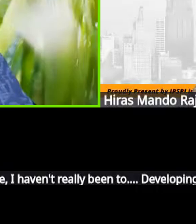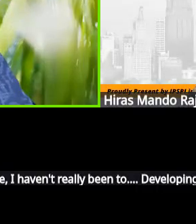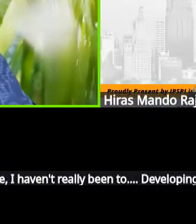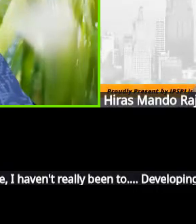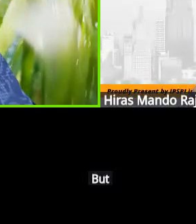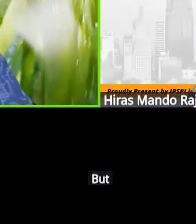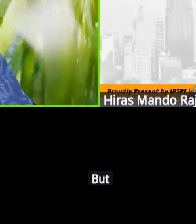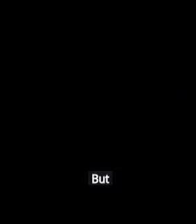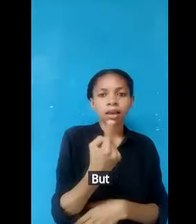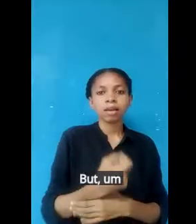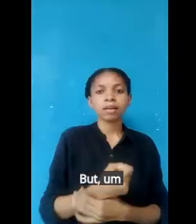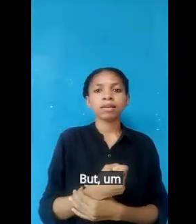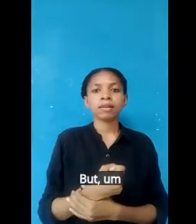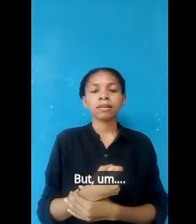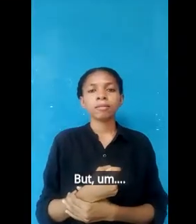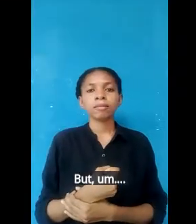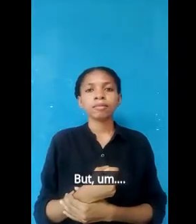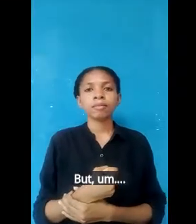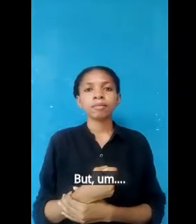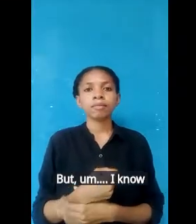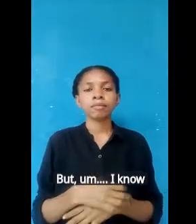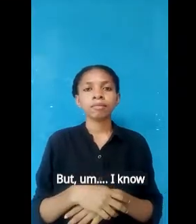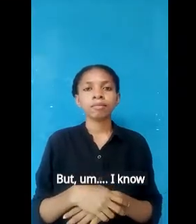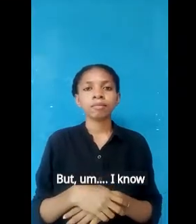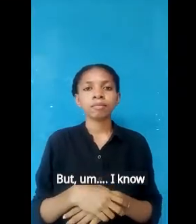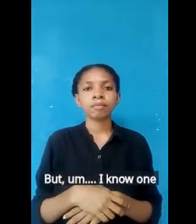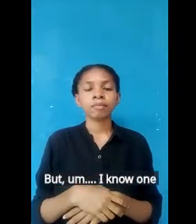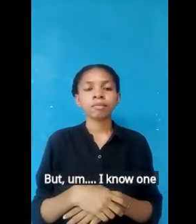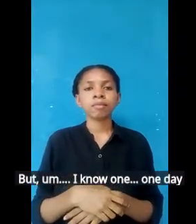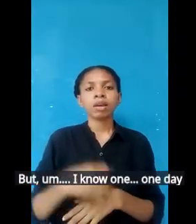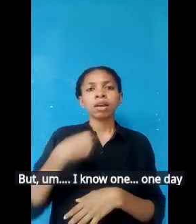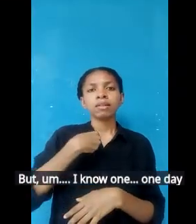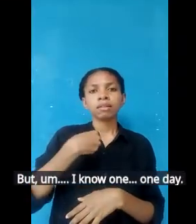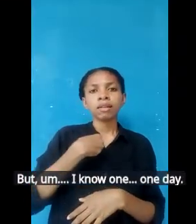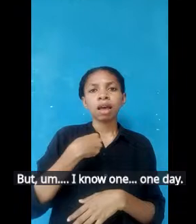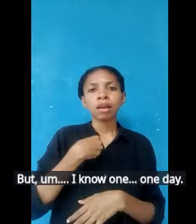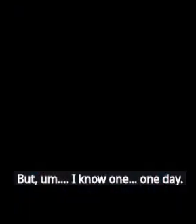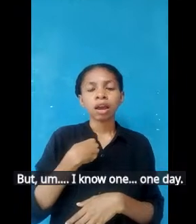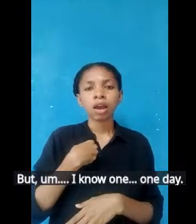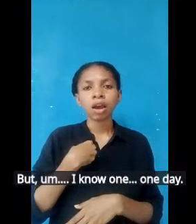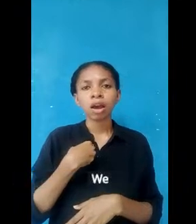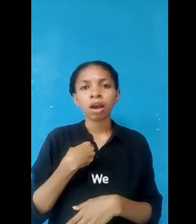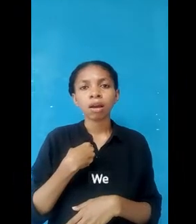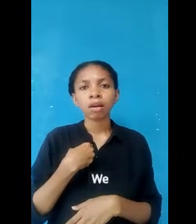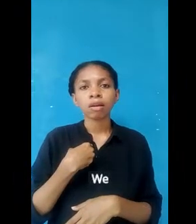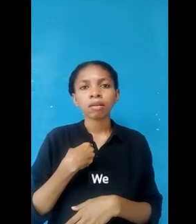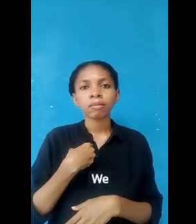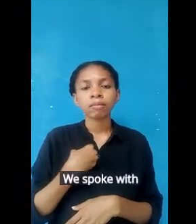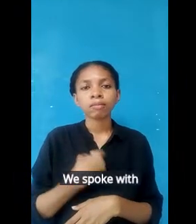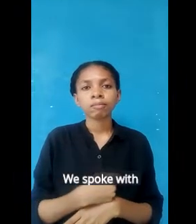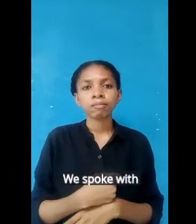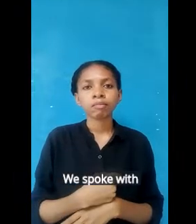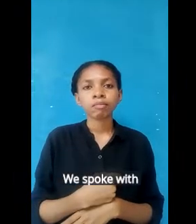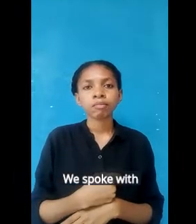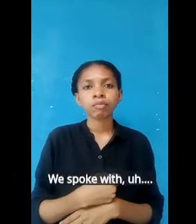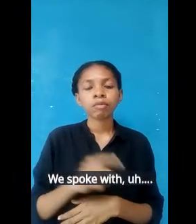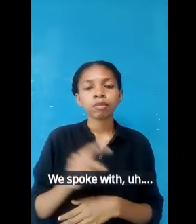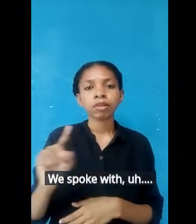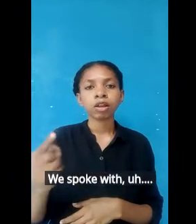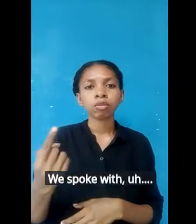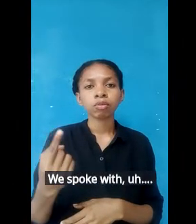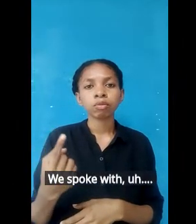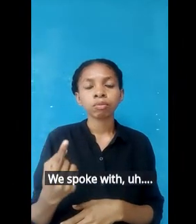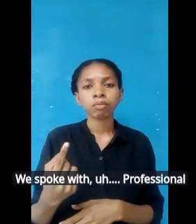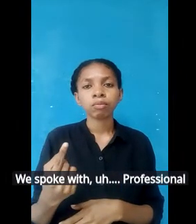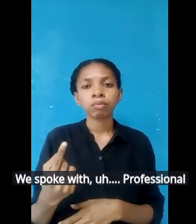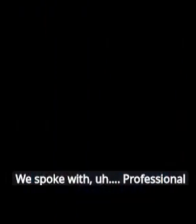but I know one day we spoke with a